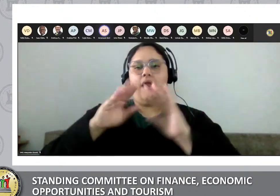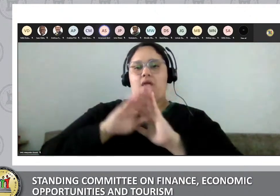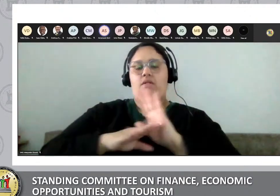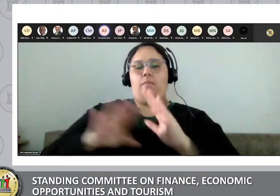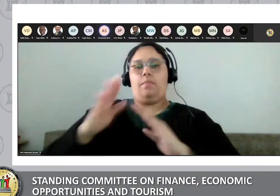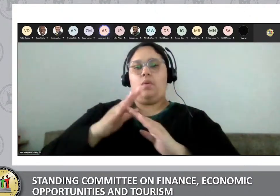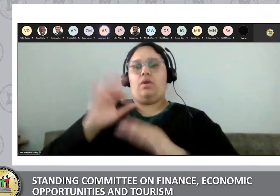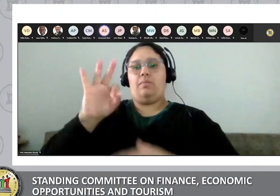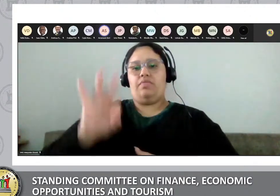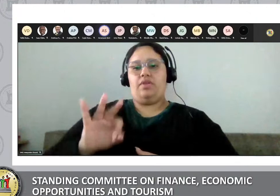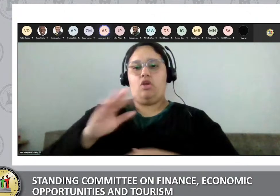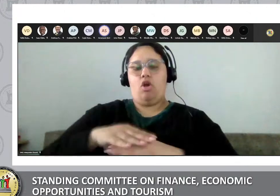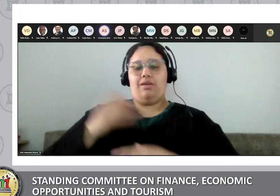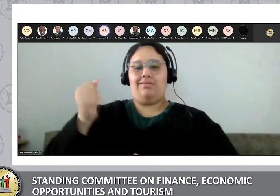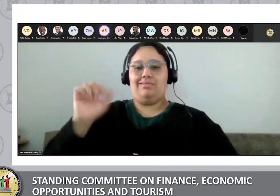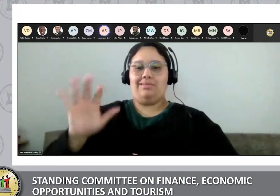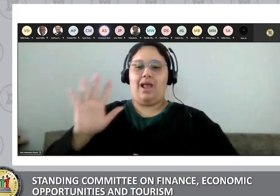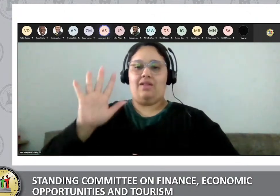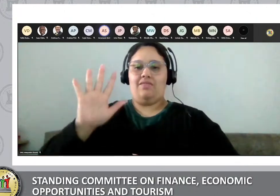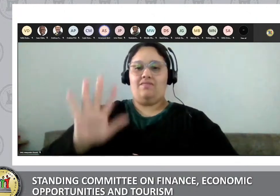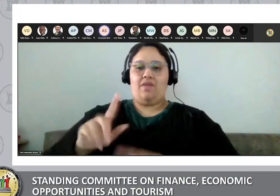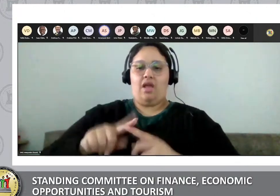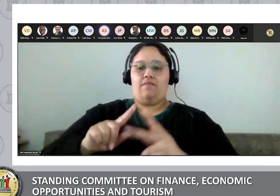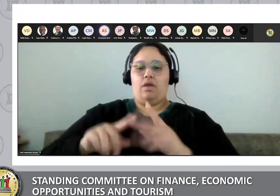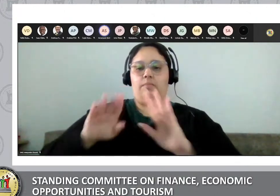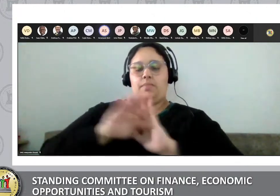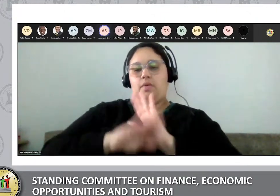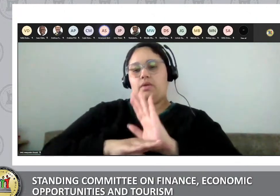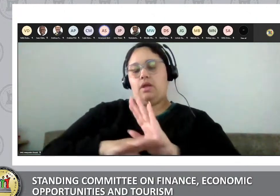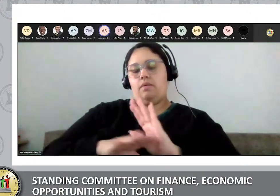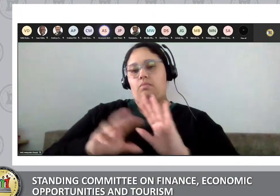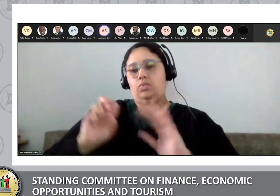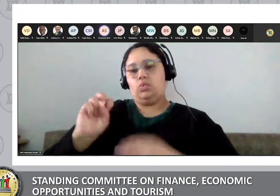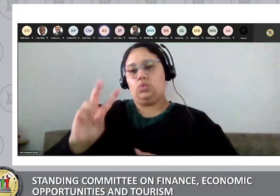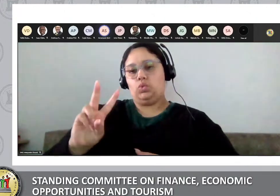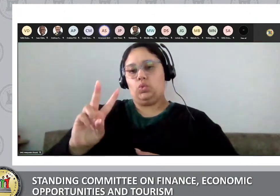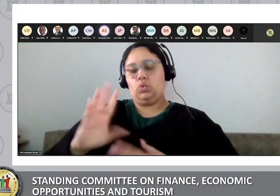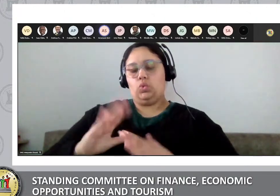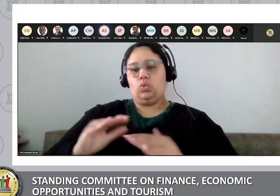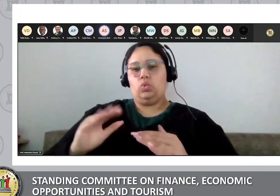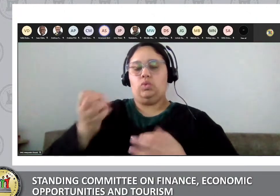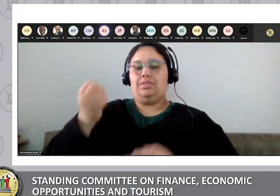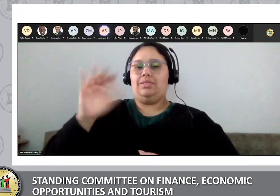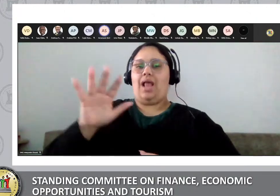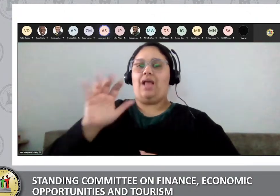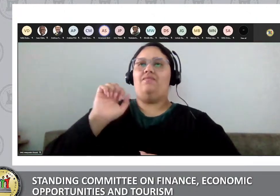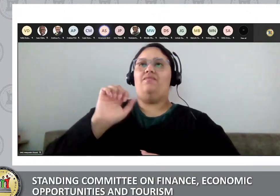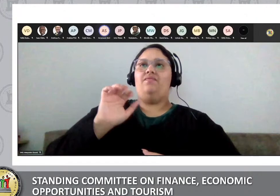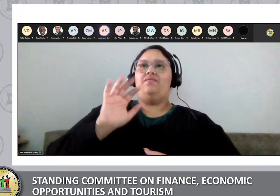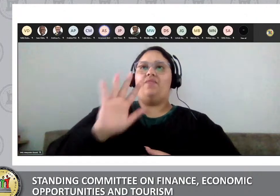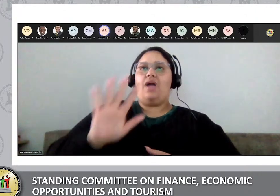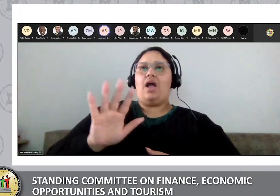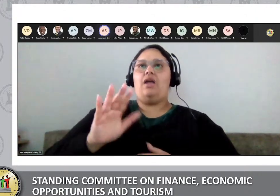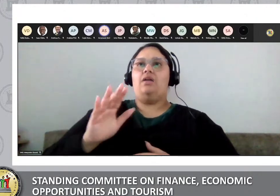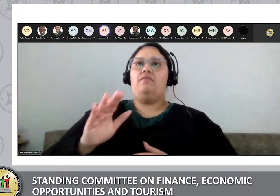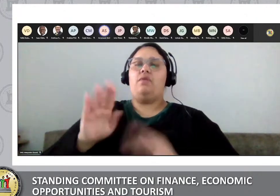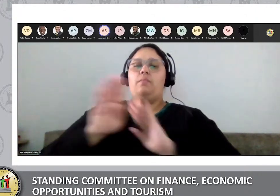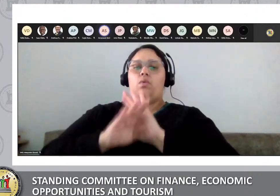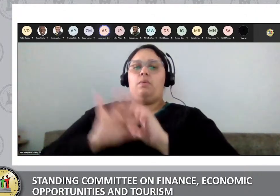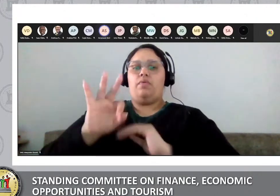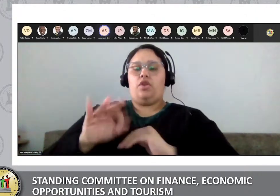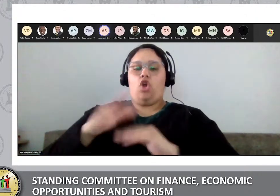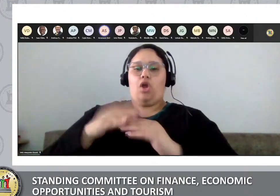that was on slide 5, and then Program 2 on slide 5 and Program 3 on